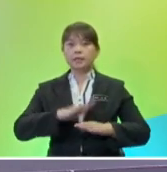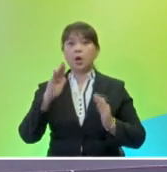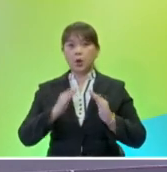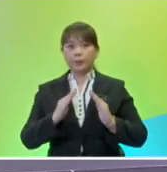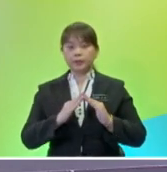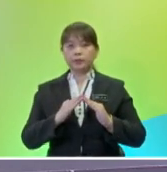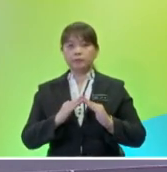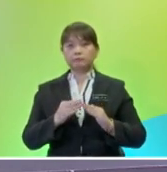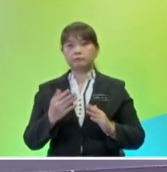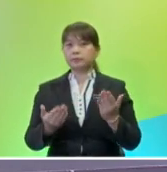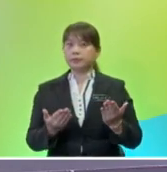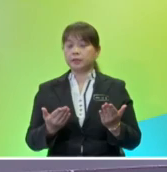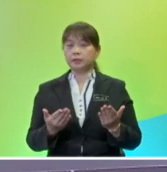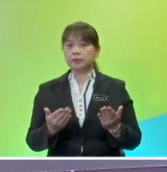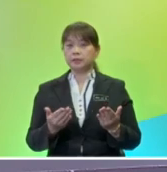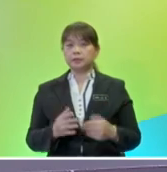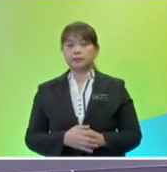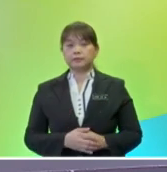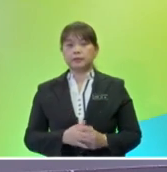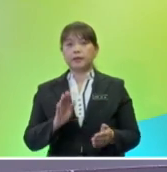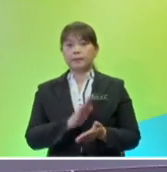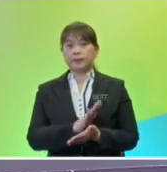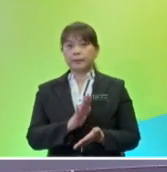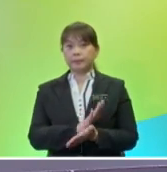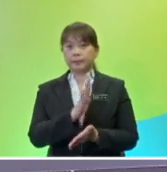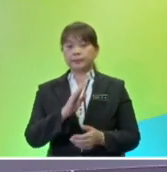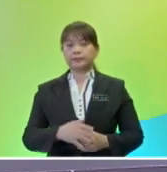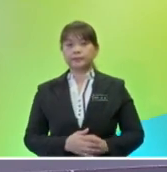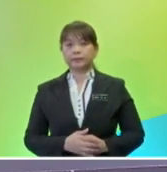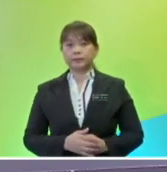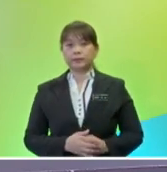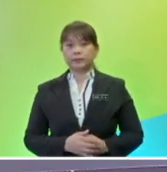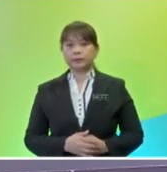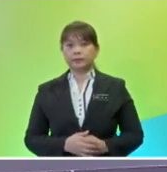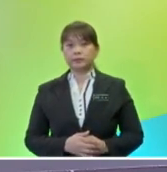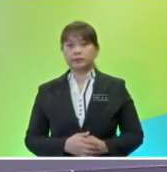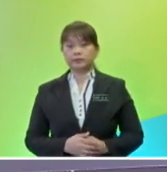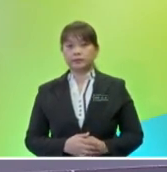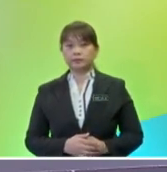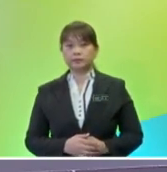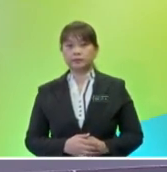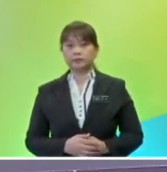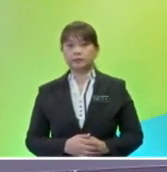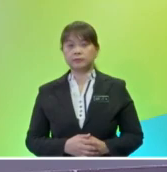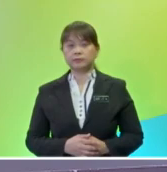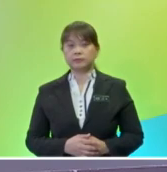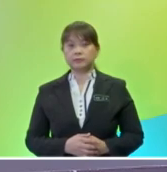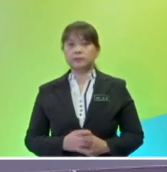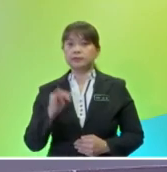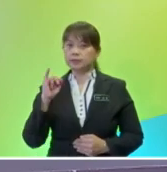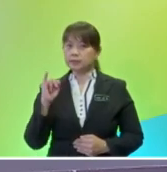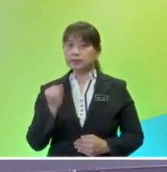of card, maybe a paper would be too thin. Mm-hmm. And then you just make the game, whatever game you